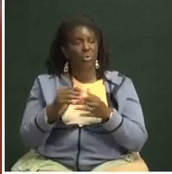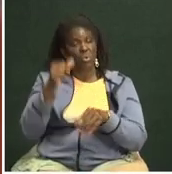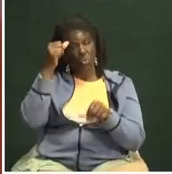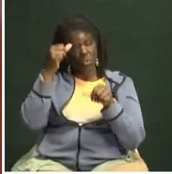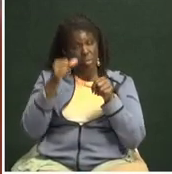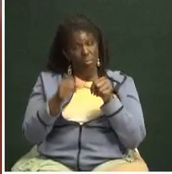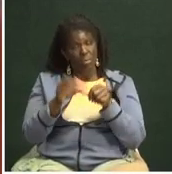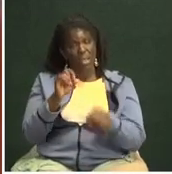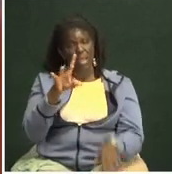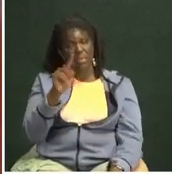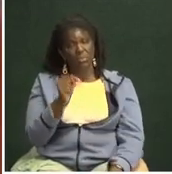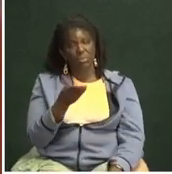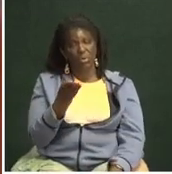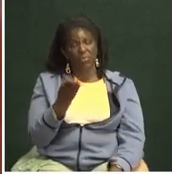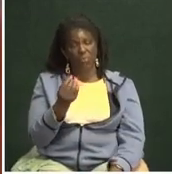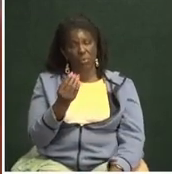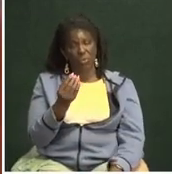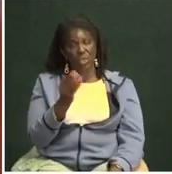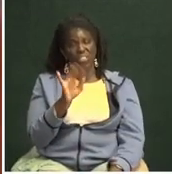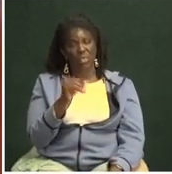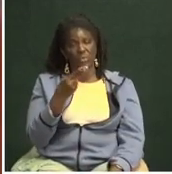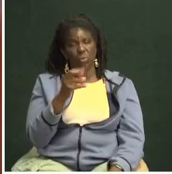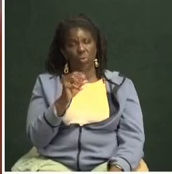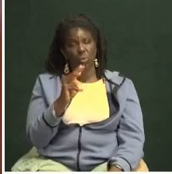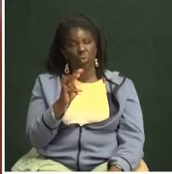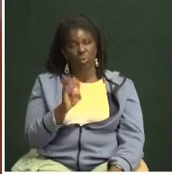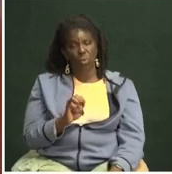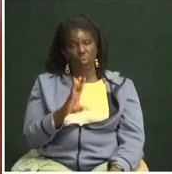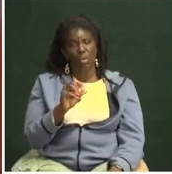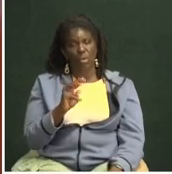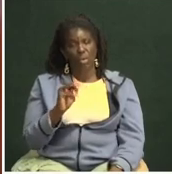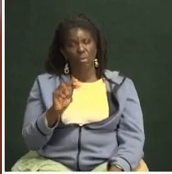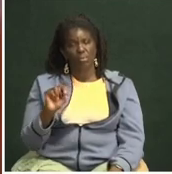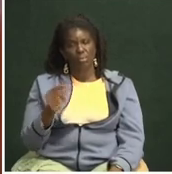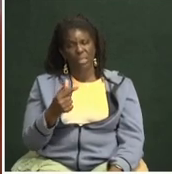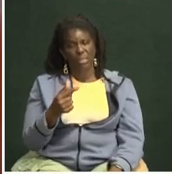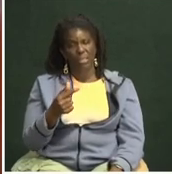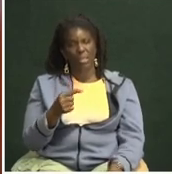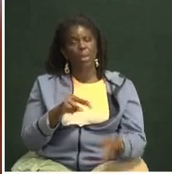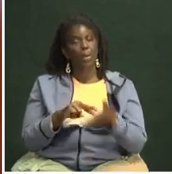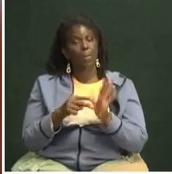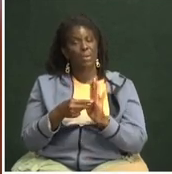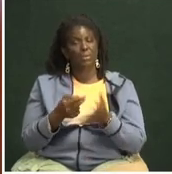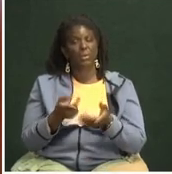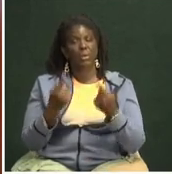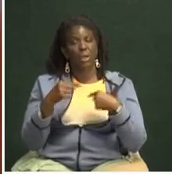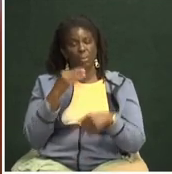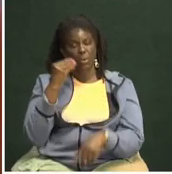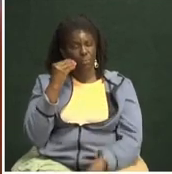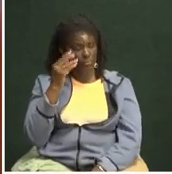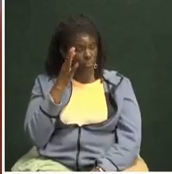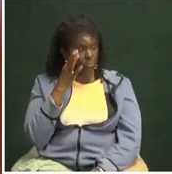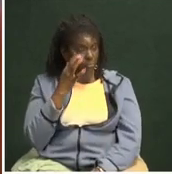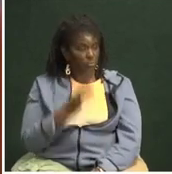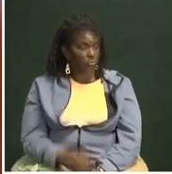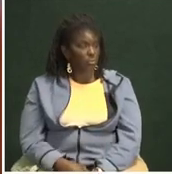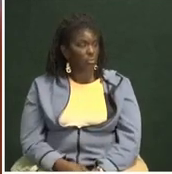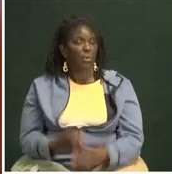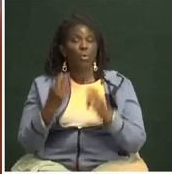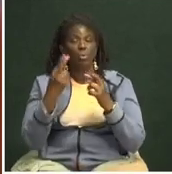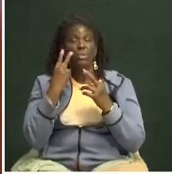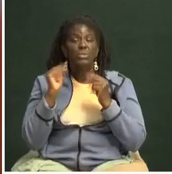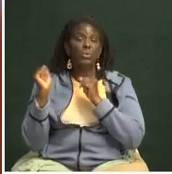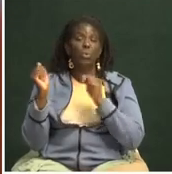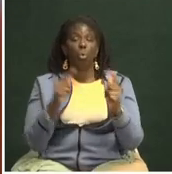Remember, October 14th is our homecoming. And what does it mean? Coming home. I hope to see